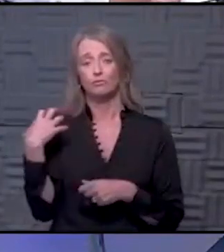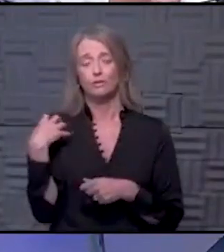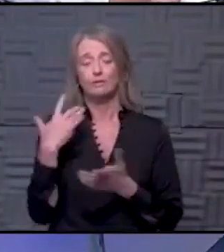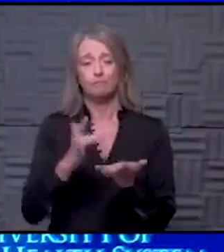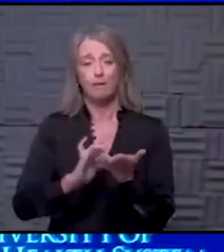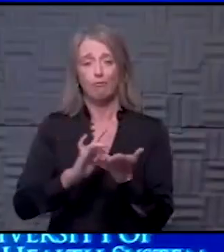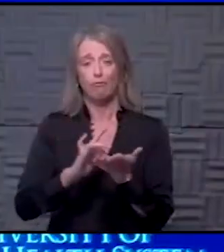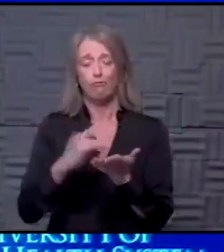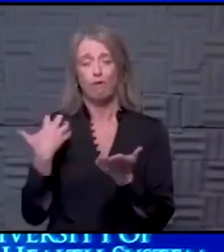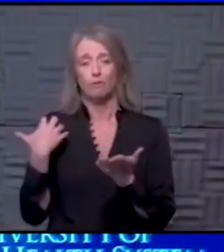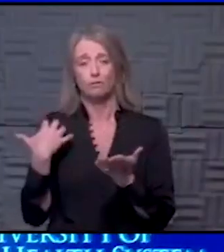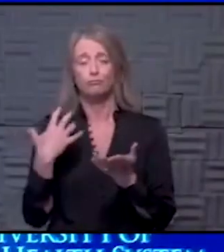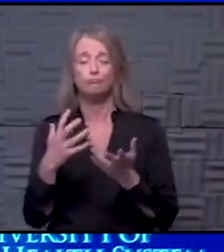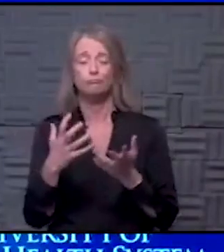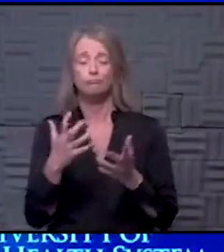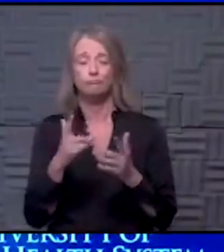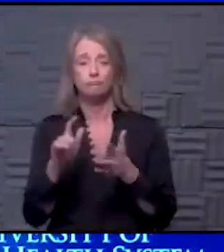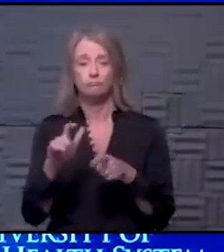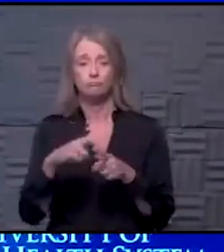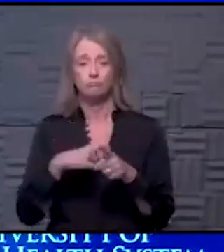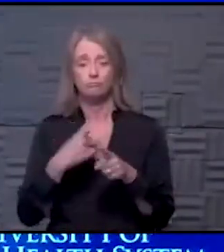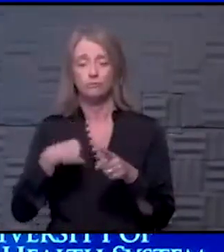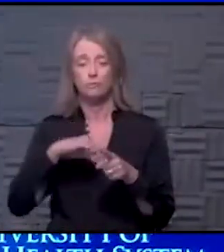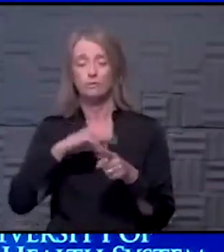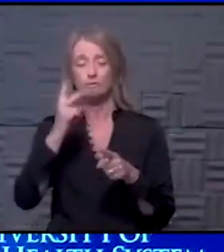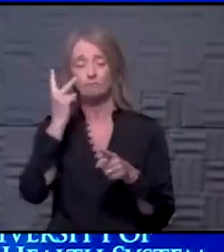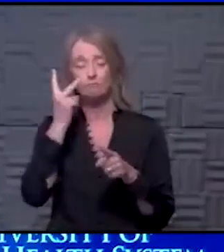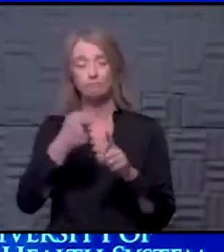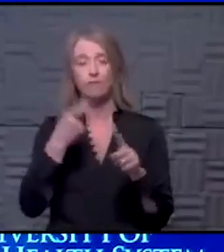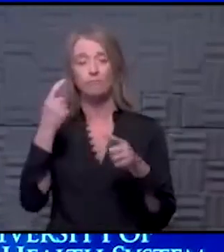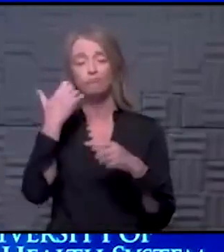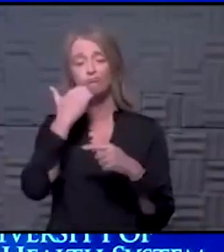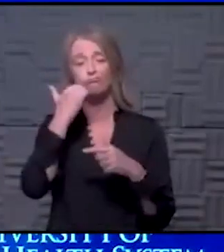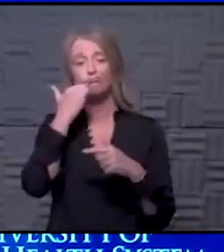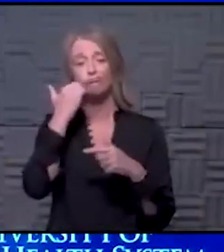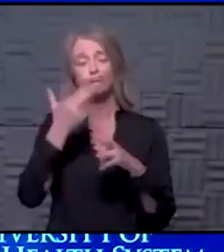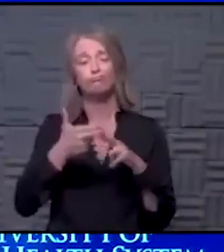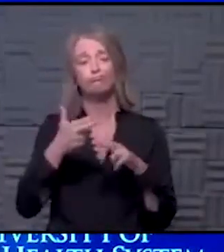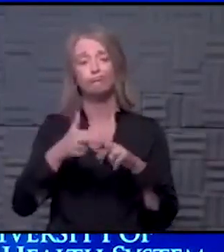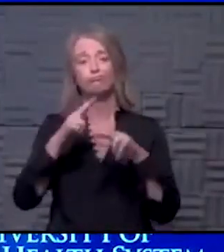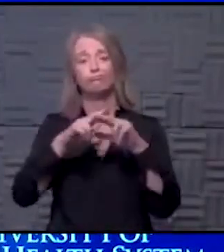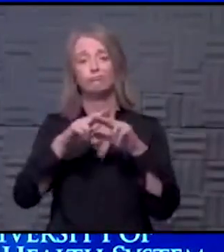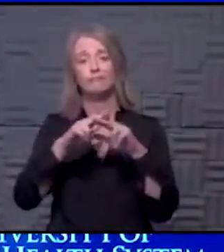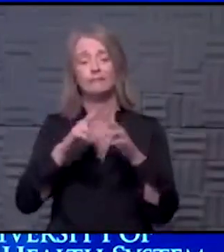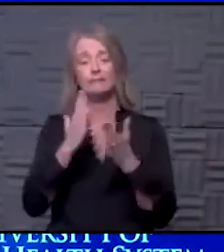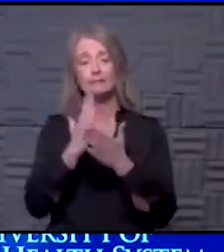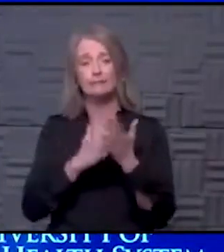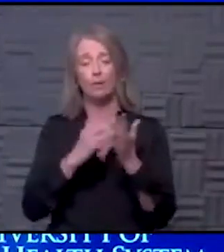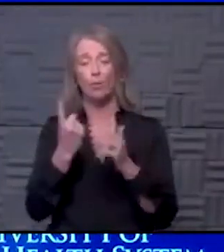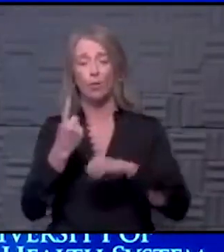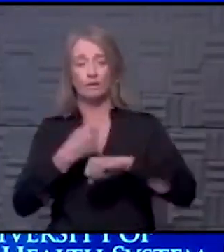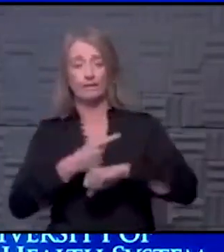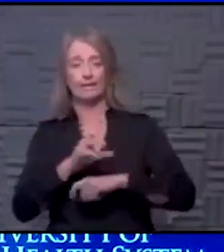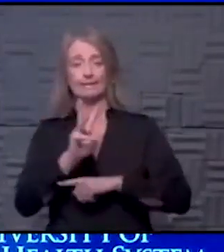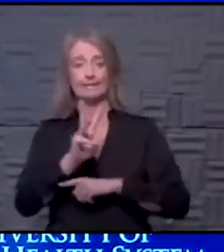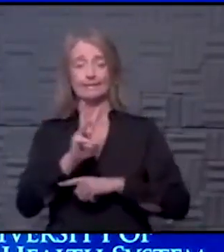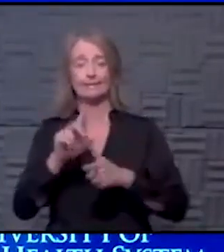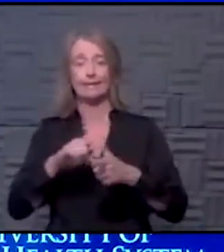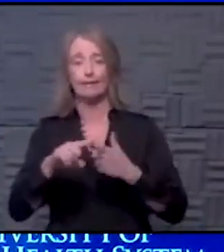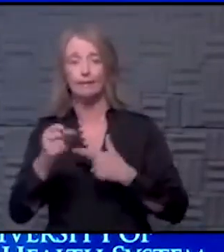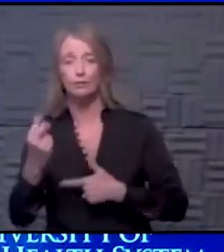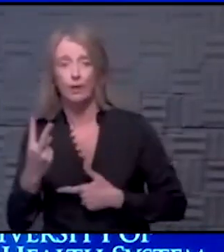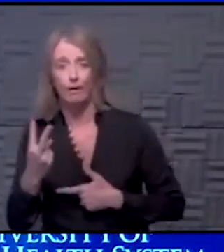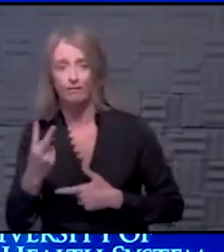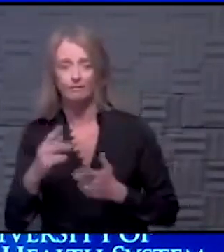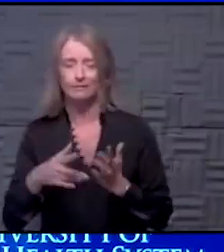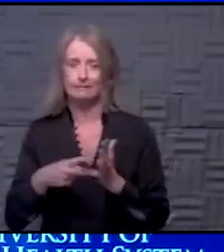because we had seen from day to day some increase, even a doubling. One day we were at 6 and then we were at 12.